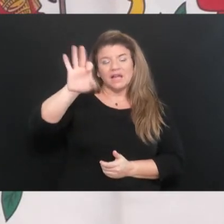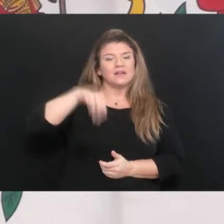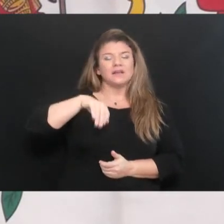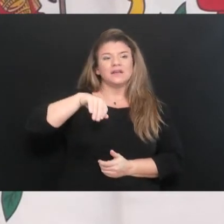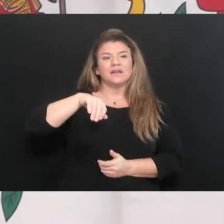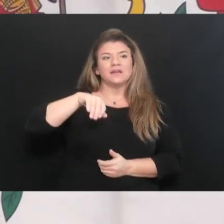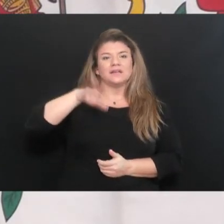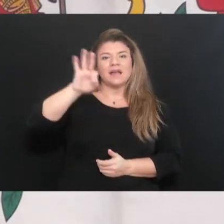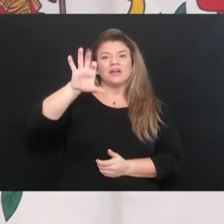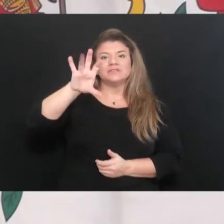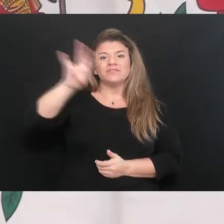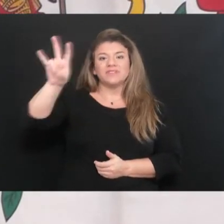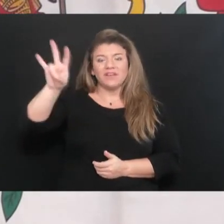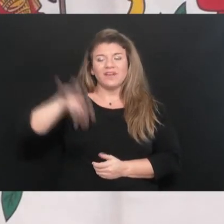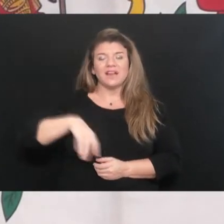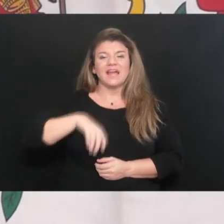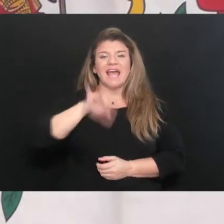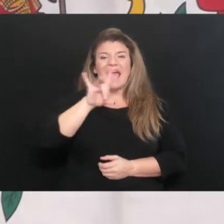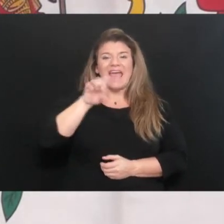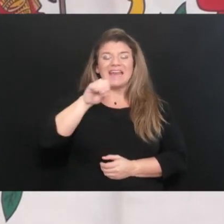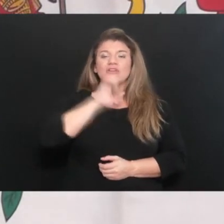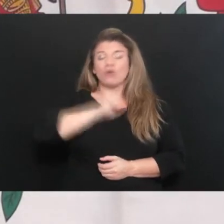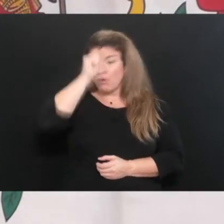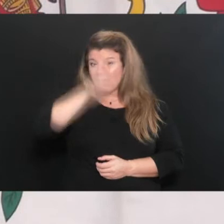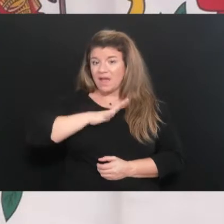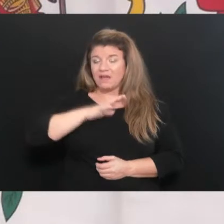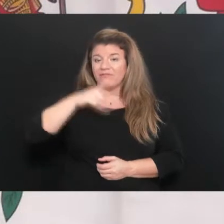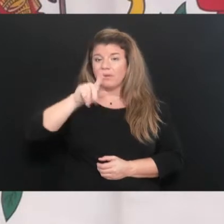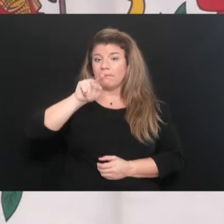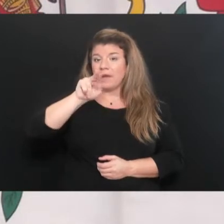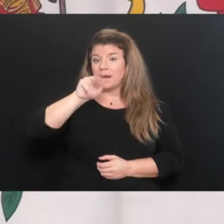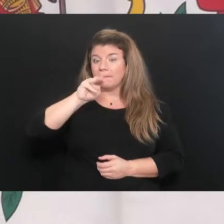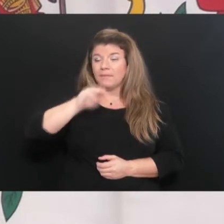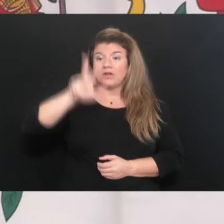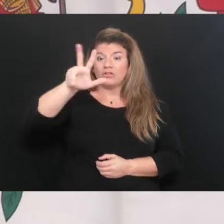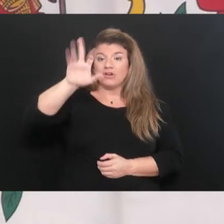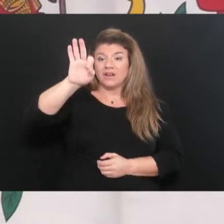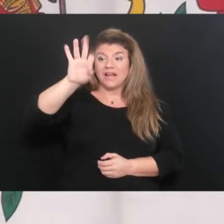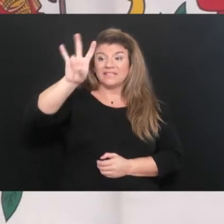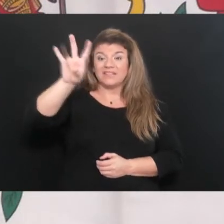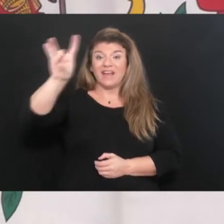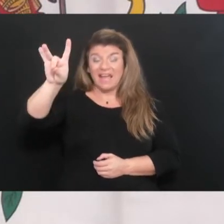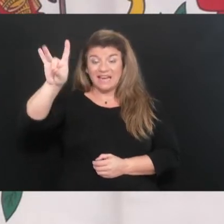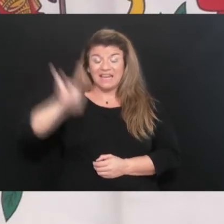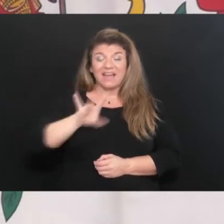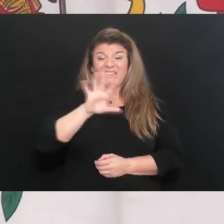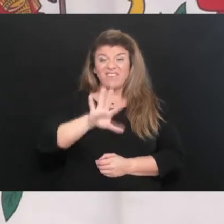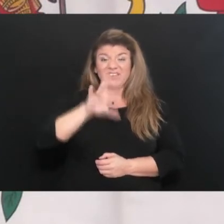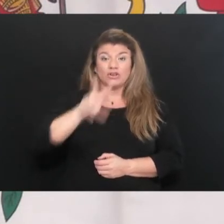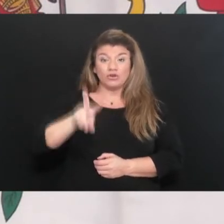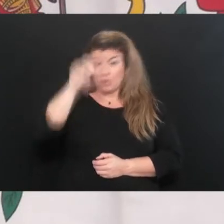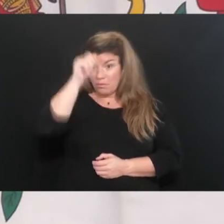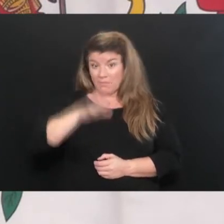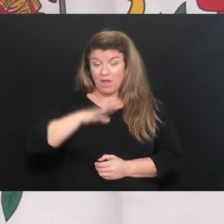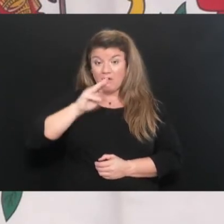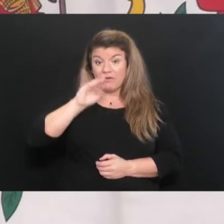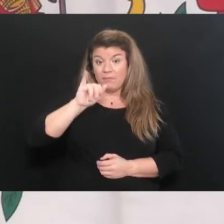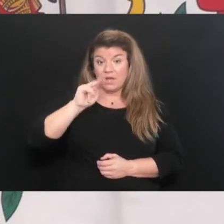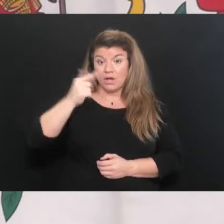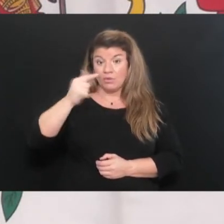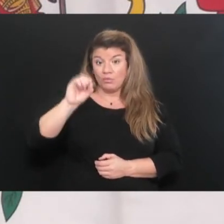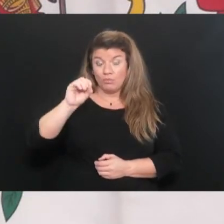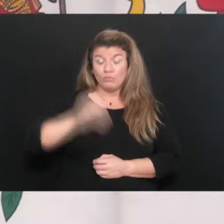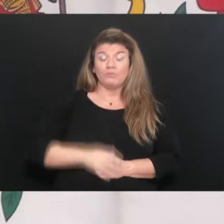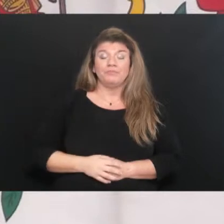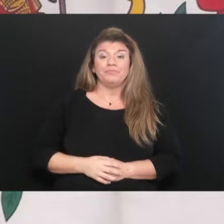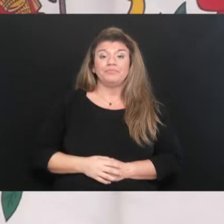3,977th death is an 80-year-old male from Putnam County. The 3,978th death, a 52-year-old male from Mingo County.